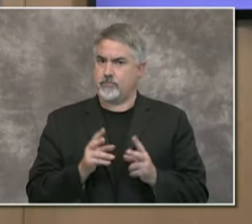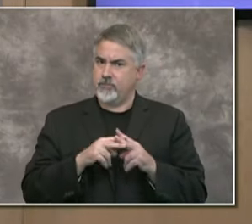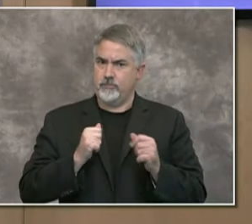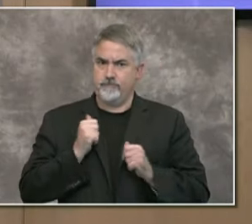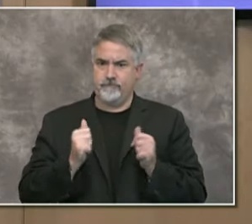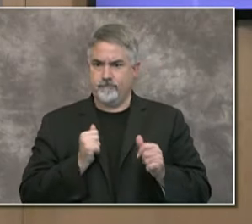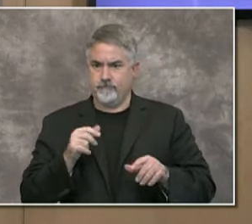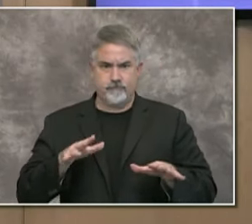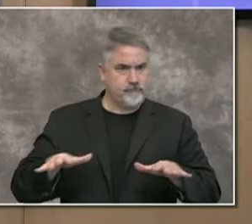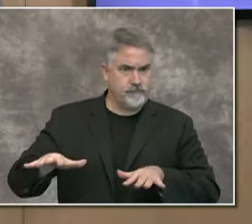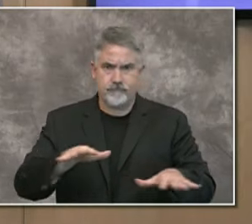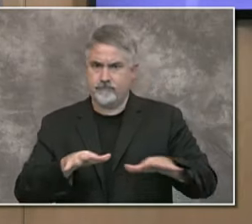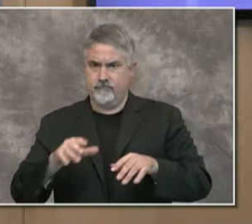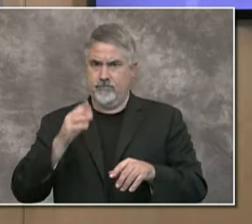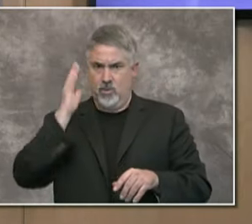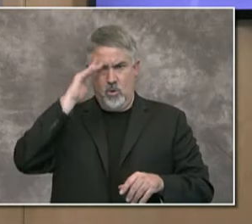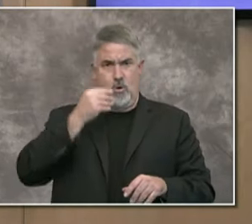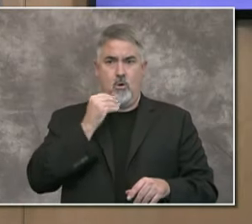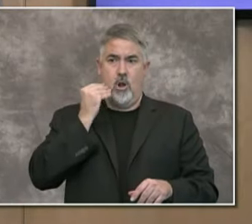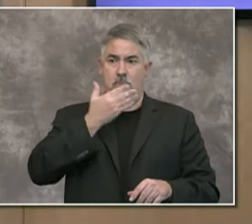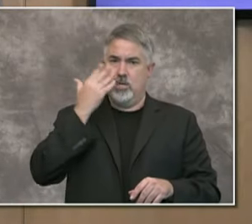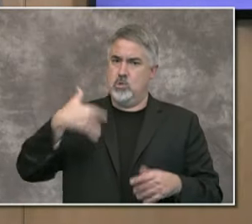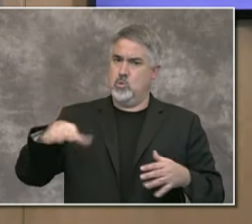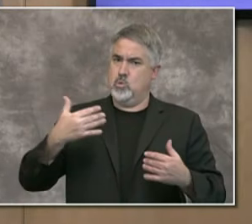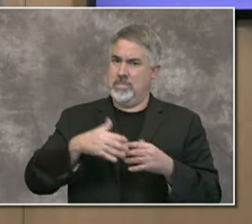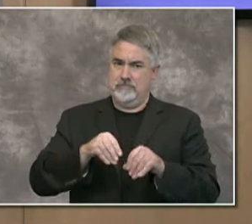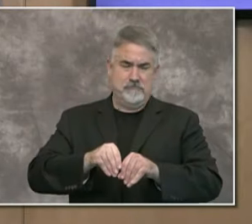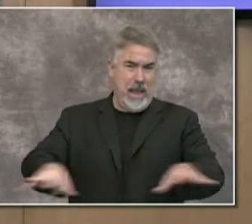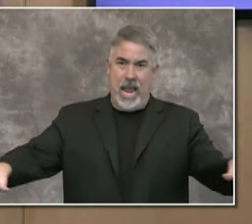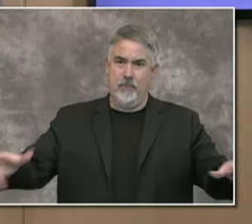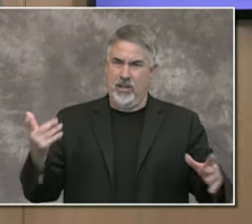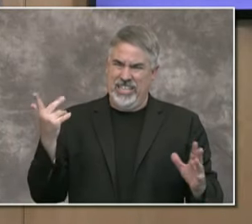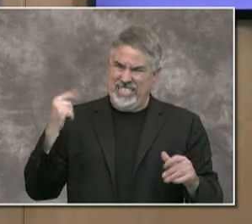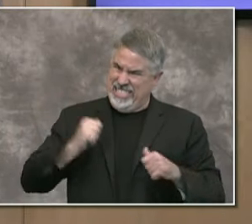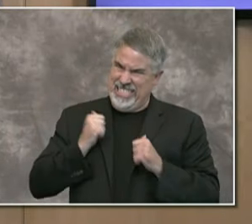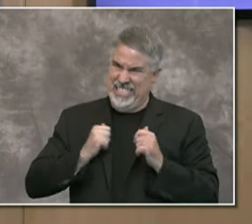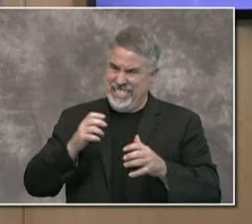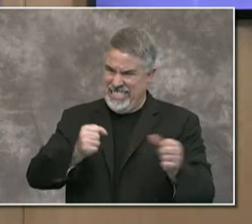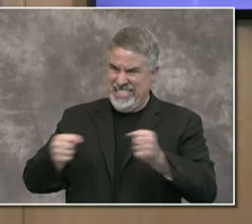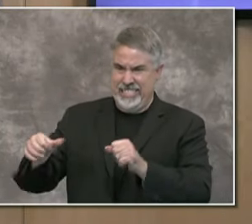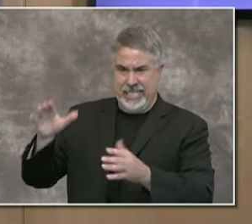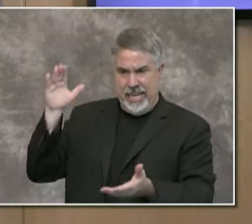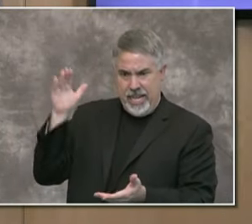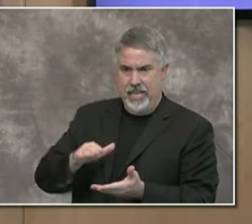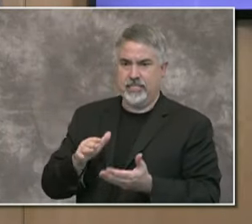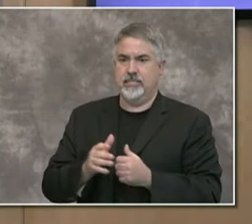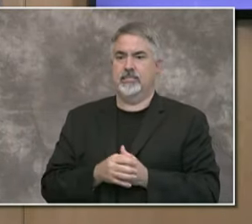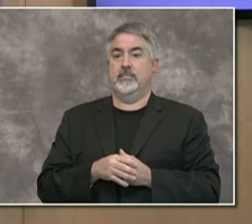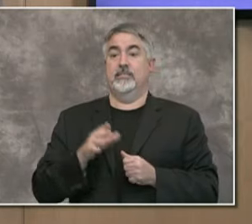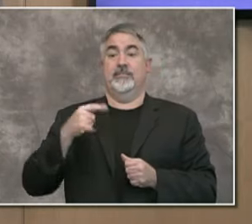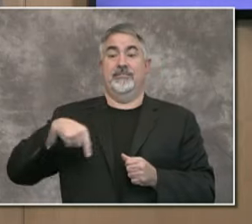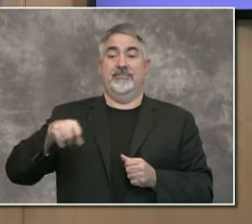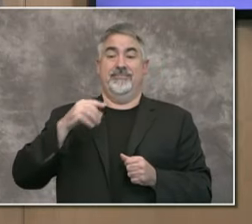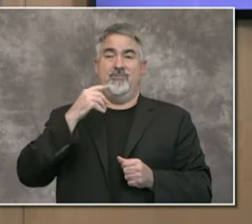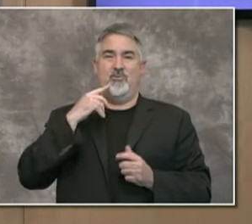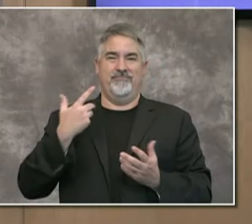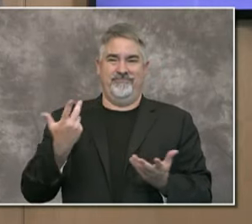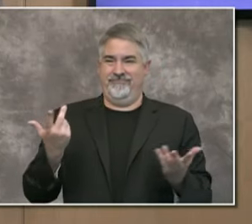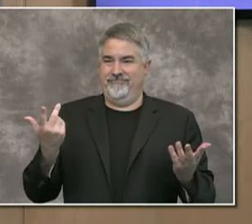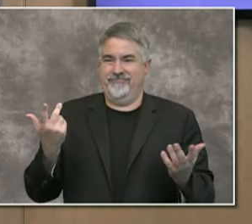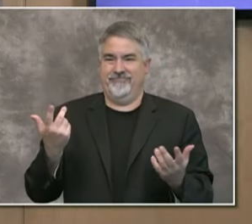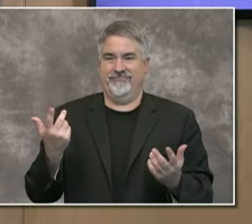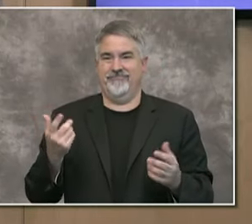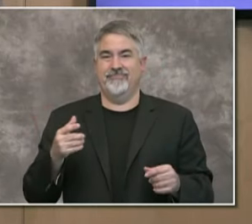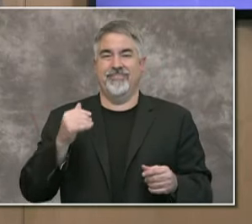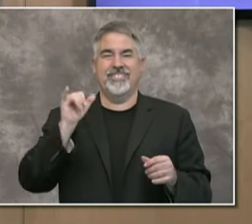intentional effort to identify individuals early, particularly those in congregate care settings like homeless shelters, but also